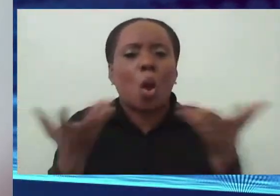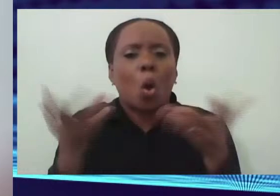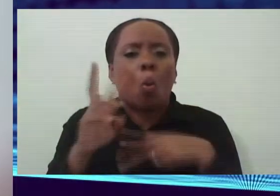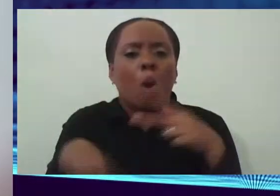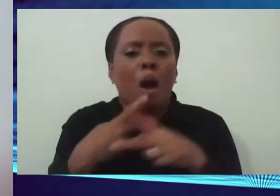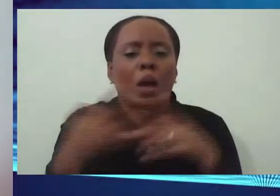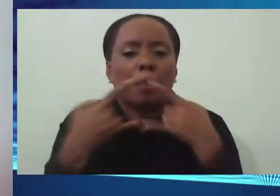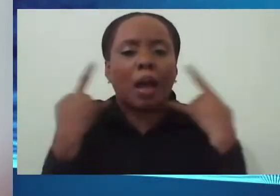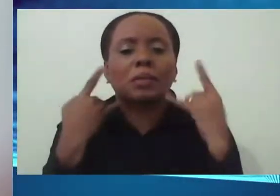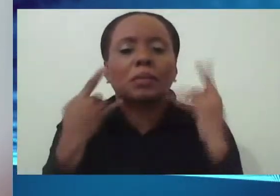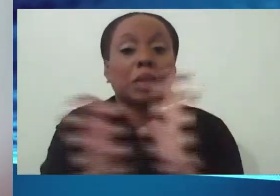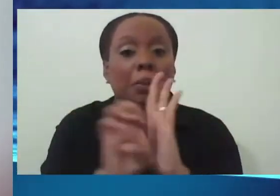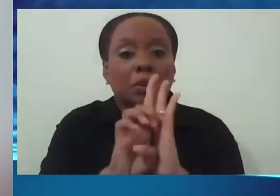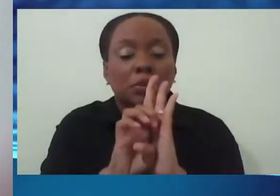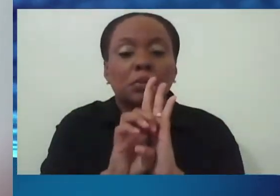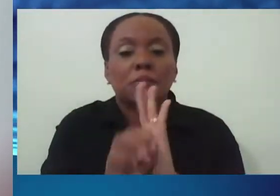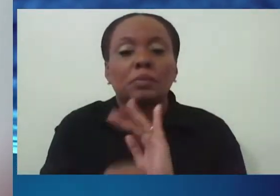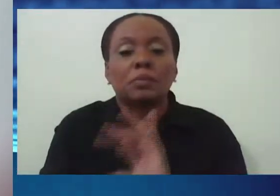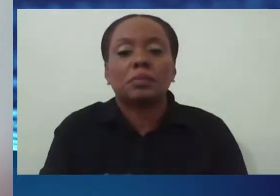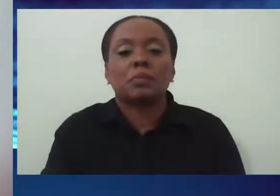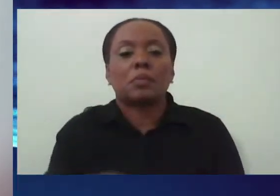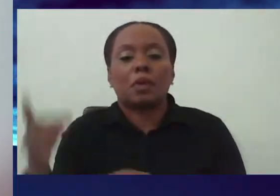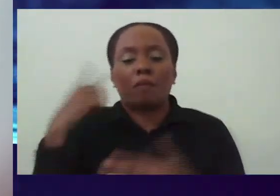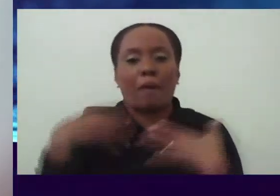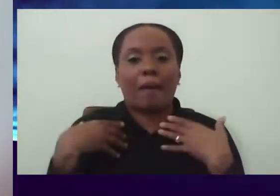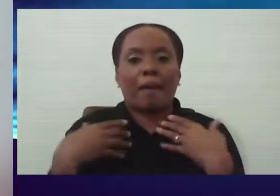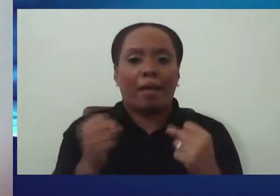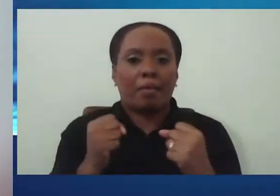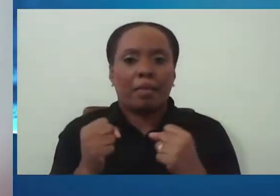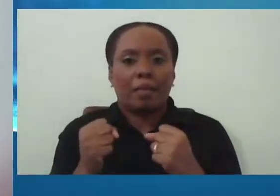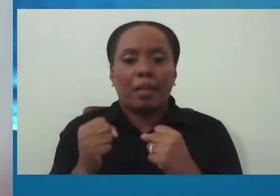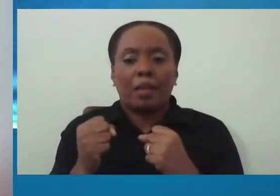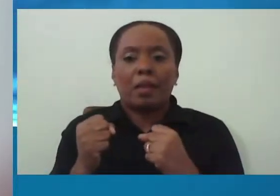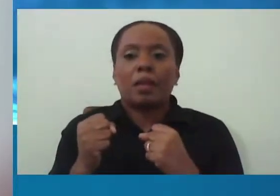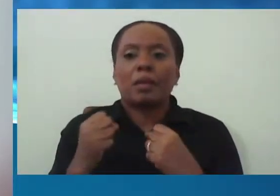So, for example, in the healthcare setting,